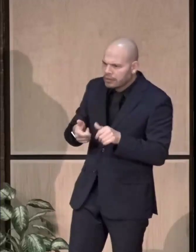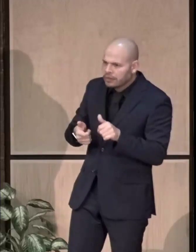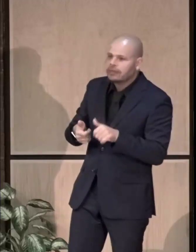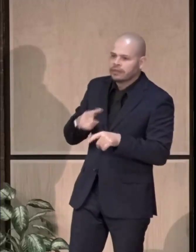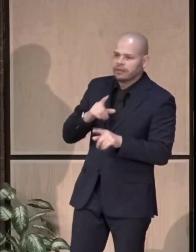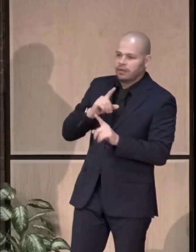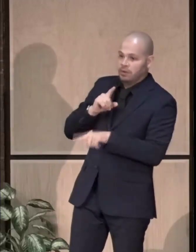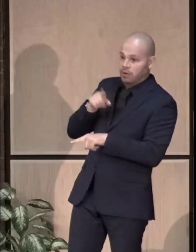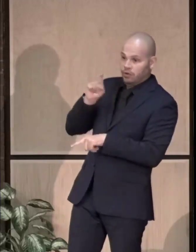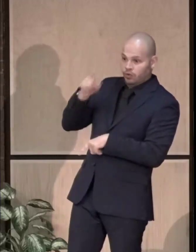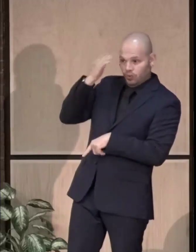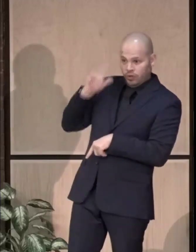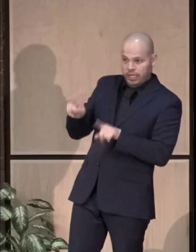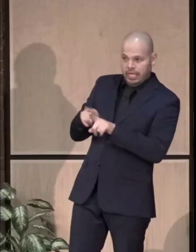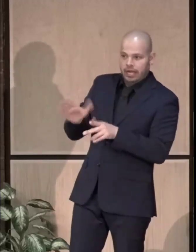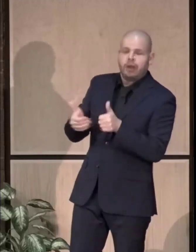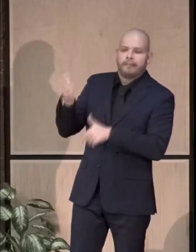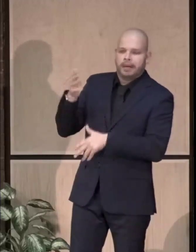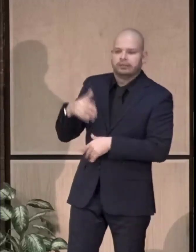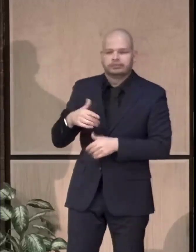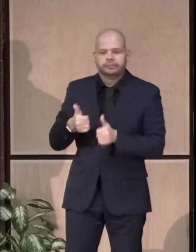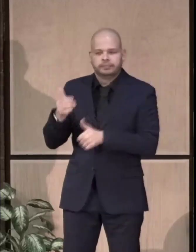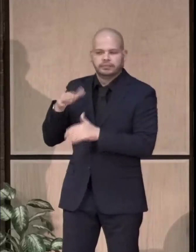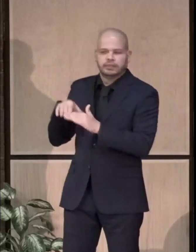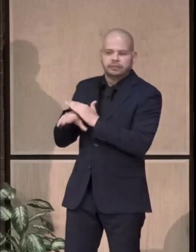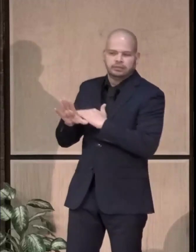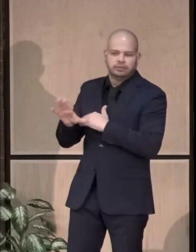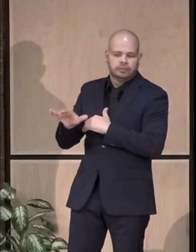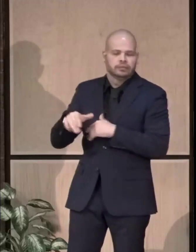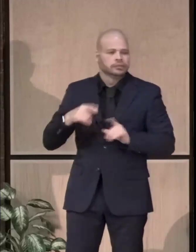can you turn just briefly to Exhibit 15?